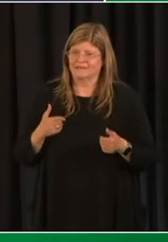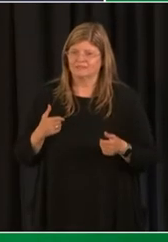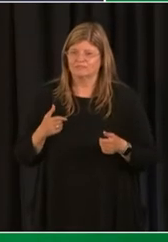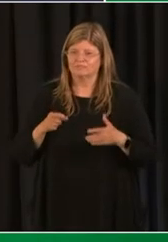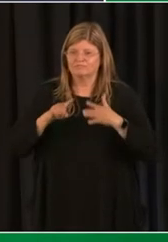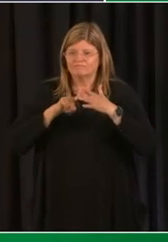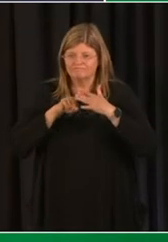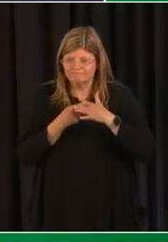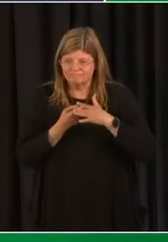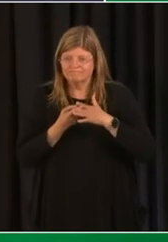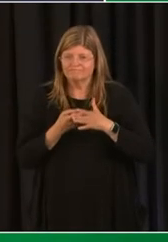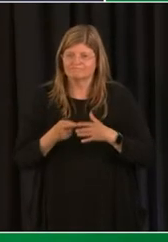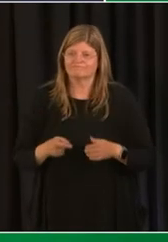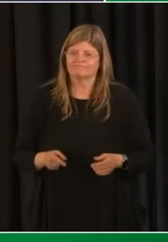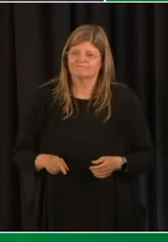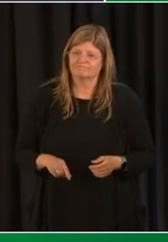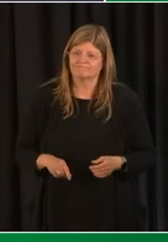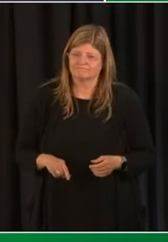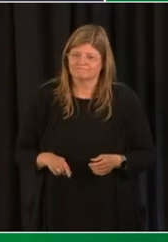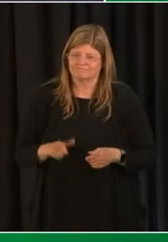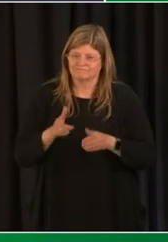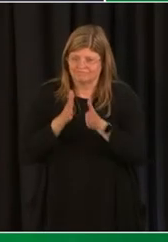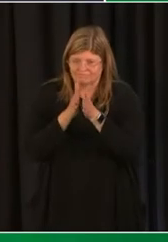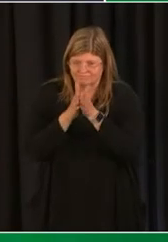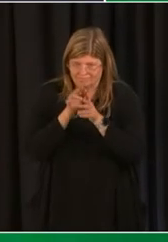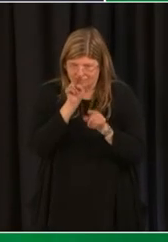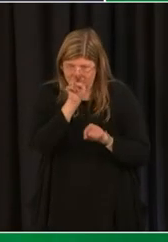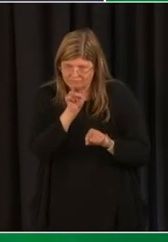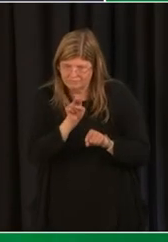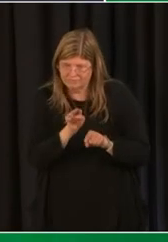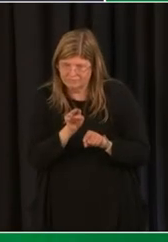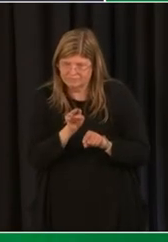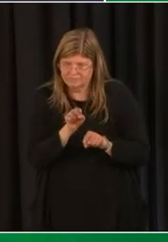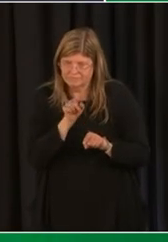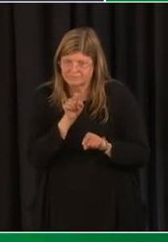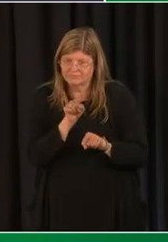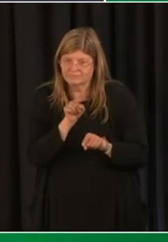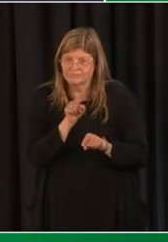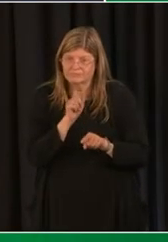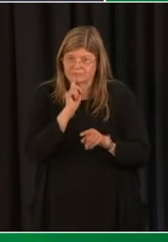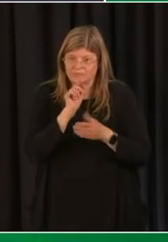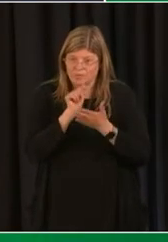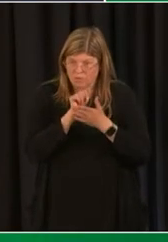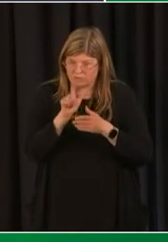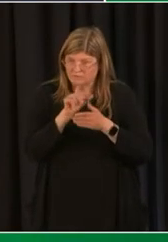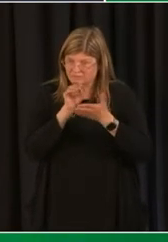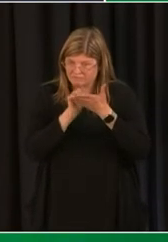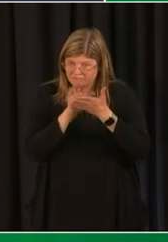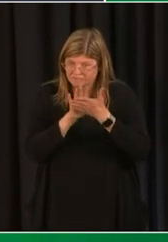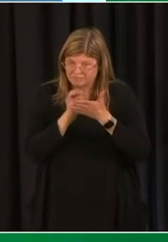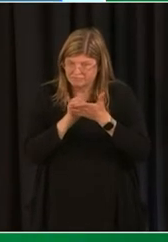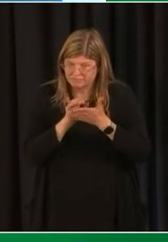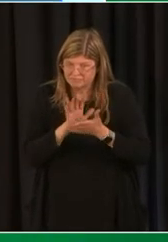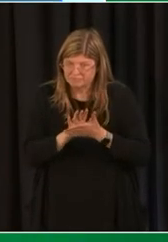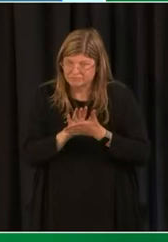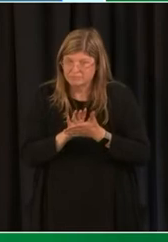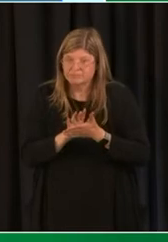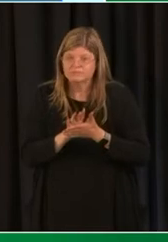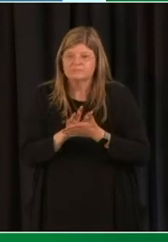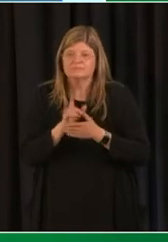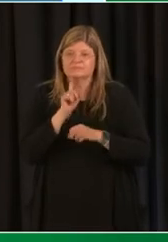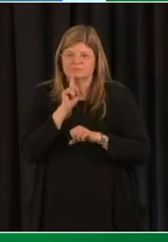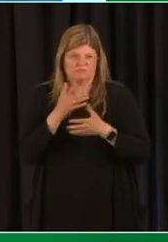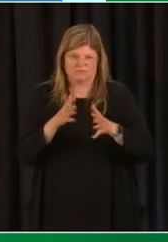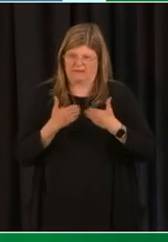initial, set up to see if you're eligible. So all the documentation they asked for, I pretty much